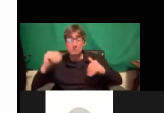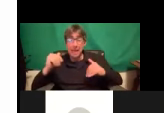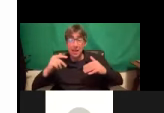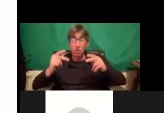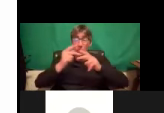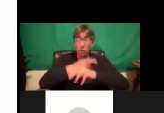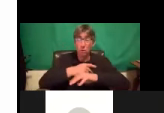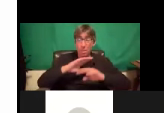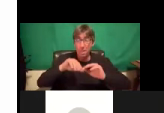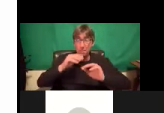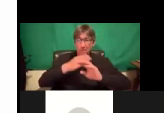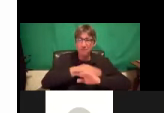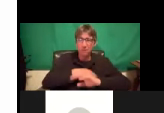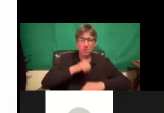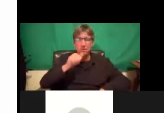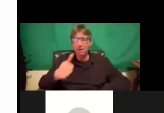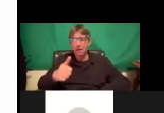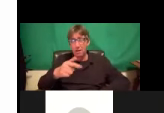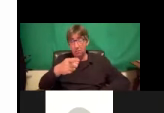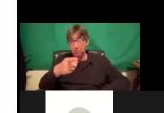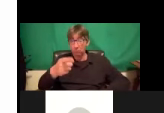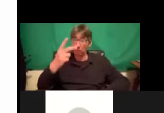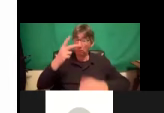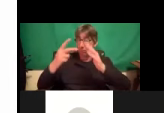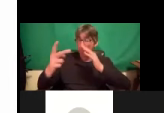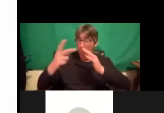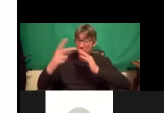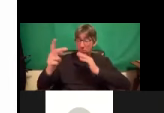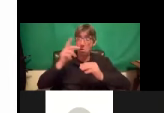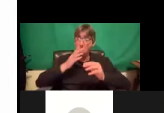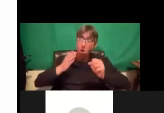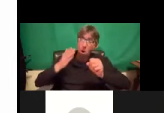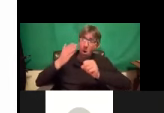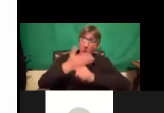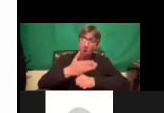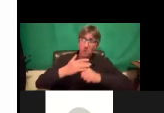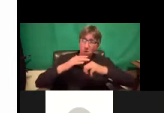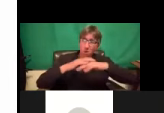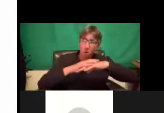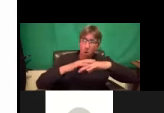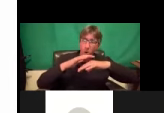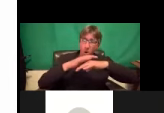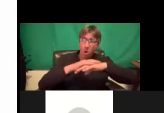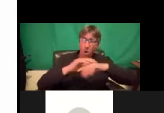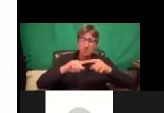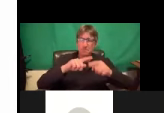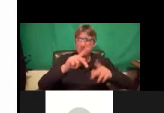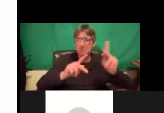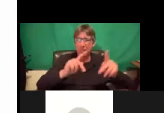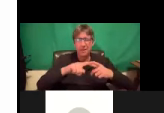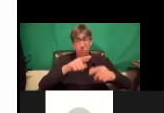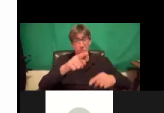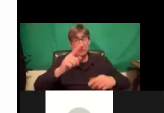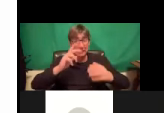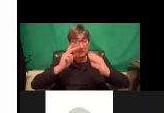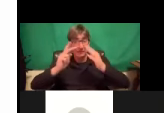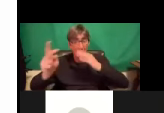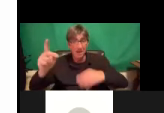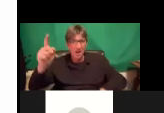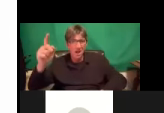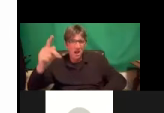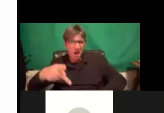with overloading of people, even though you claim that it's going to be only half capacity of the buses. That's